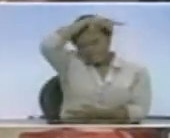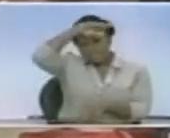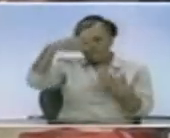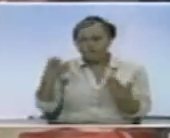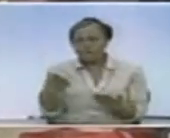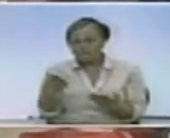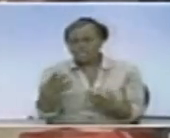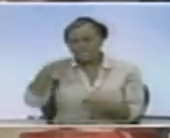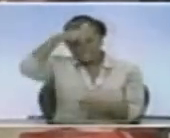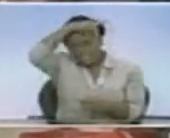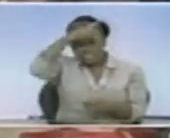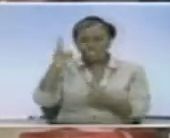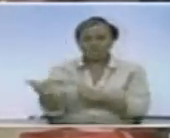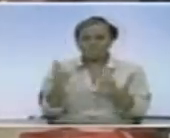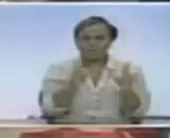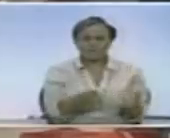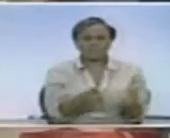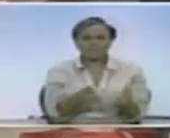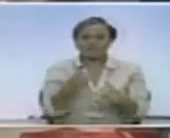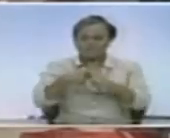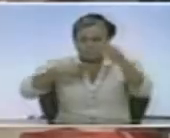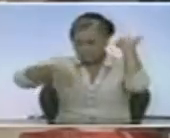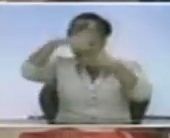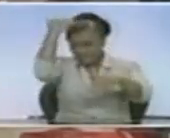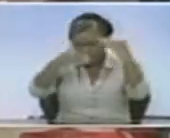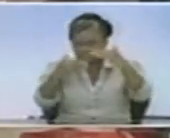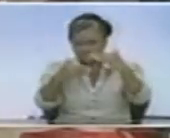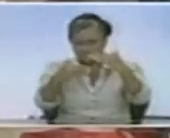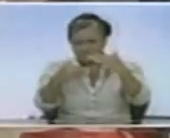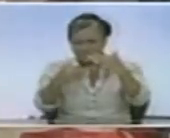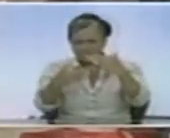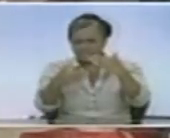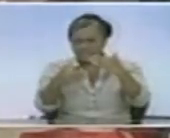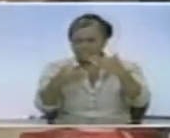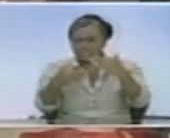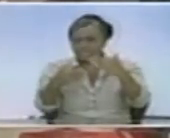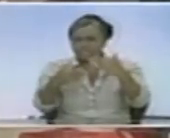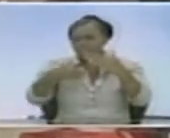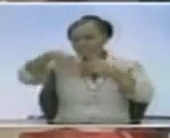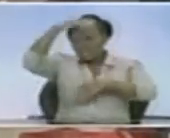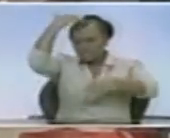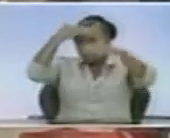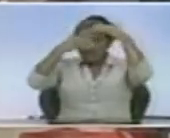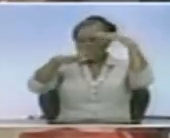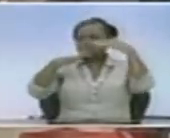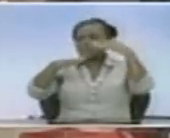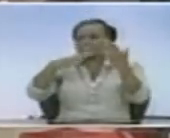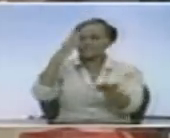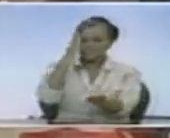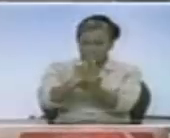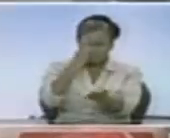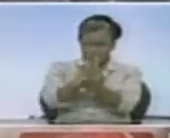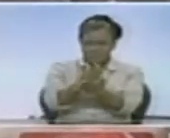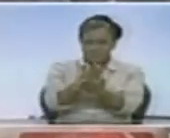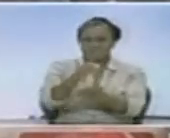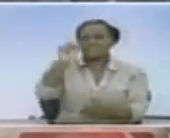we are talking about from that university. The university certified that, yes,